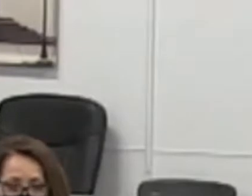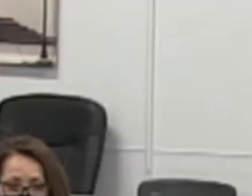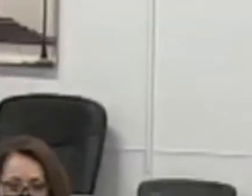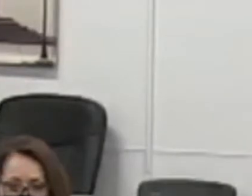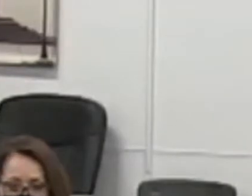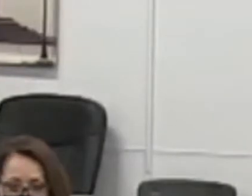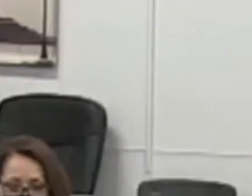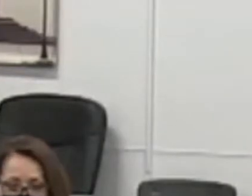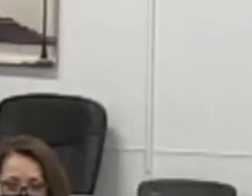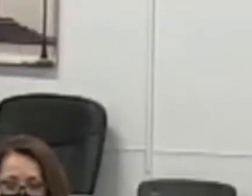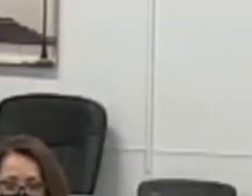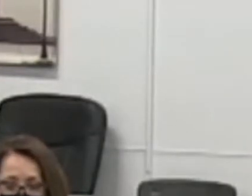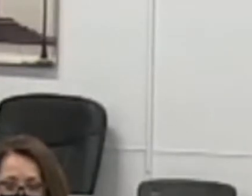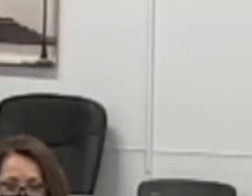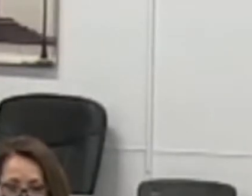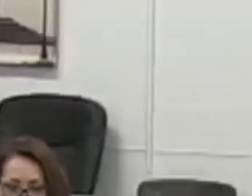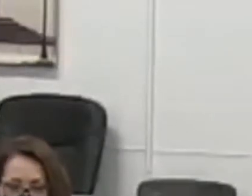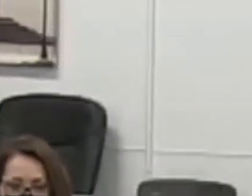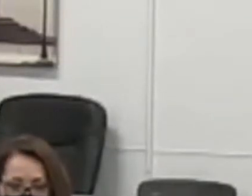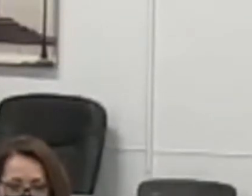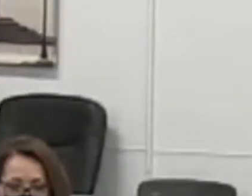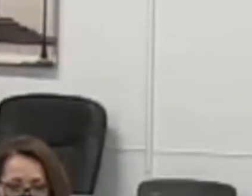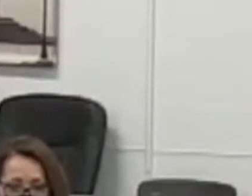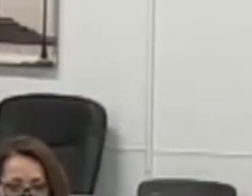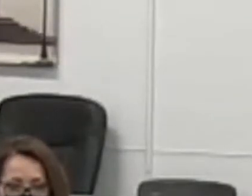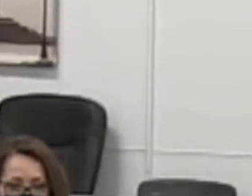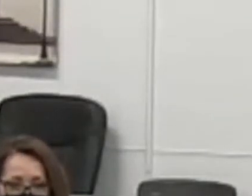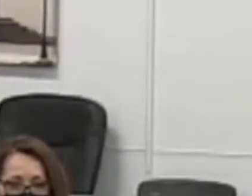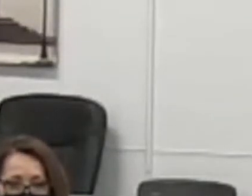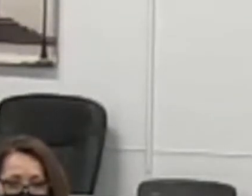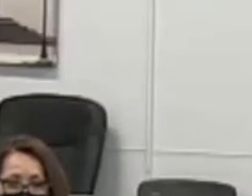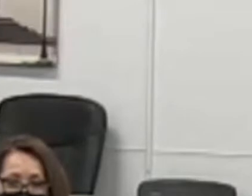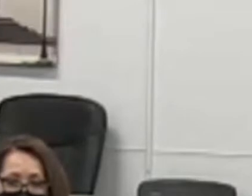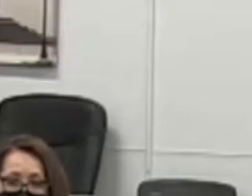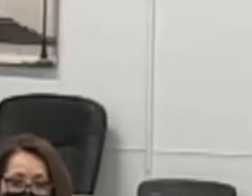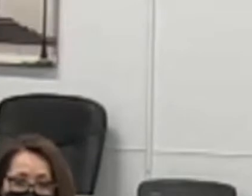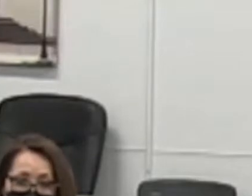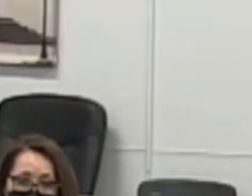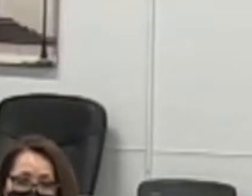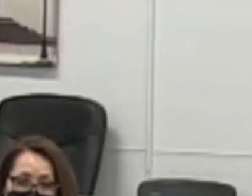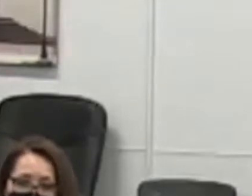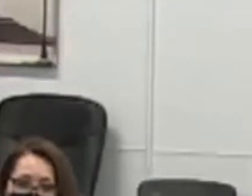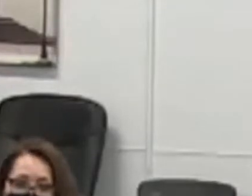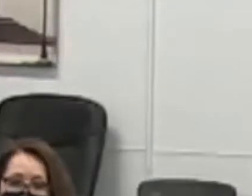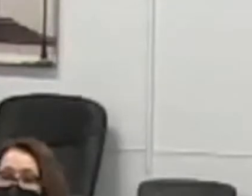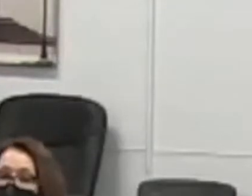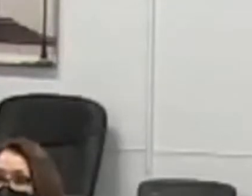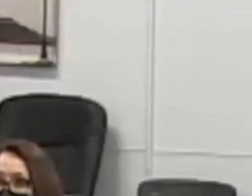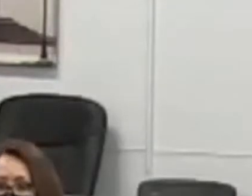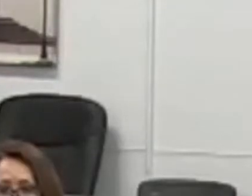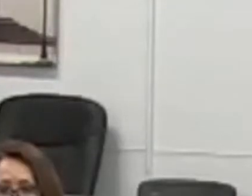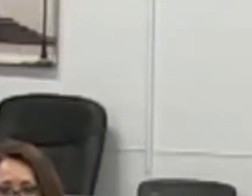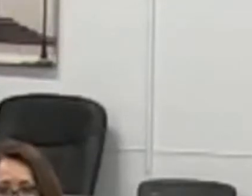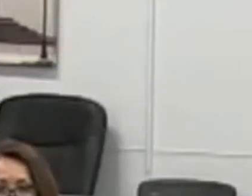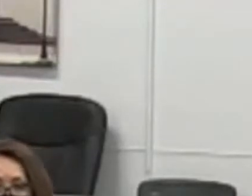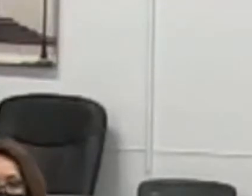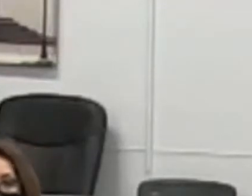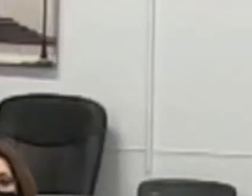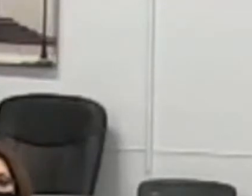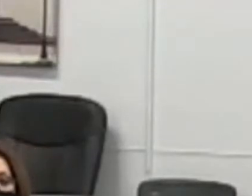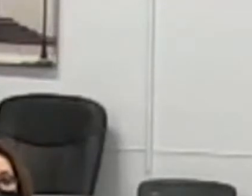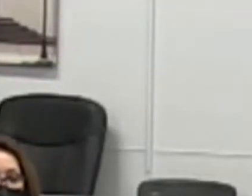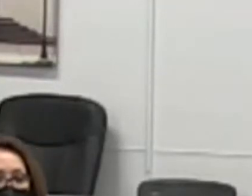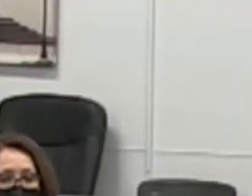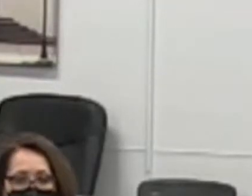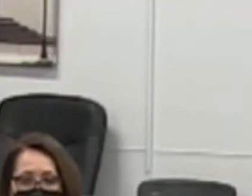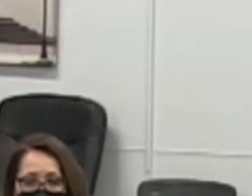these students and wish them the best as they go on to their future. Next, I'd like to acknowledge the work of our teachers who, despite the